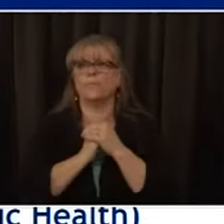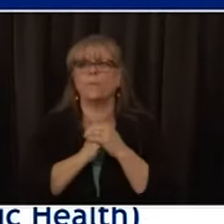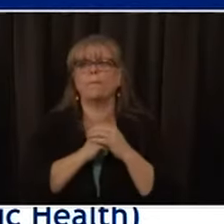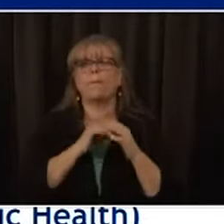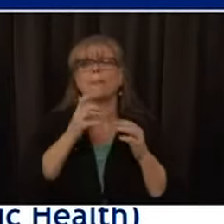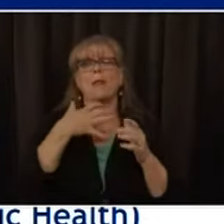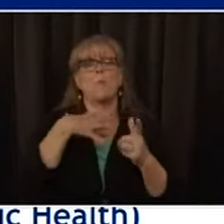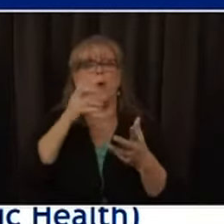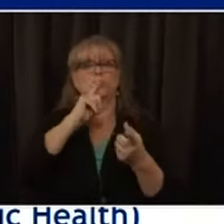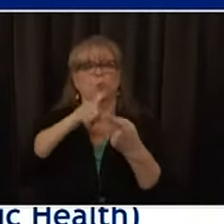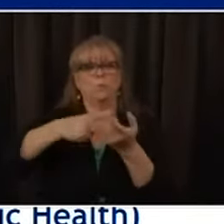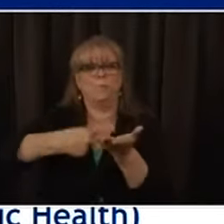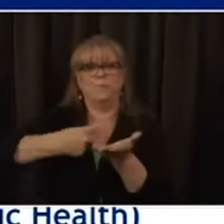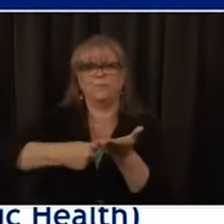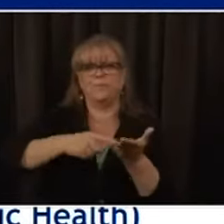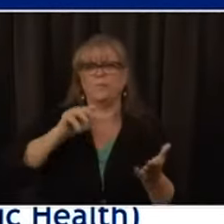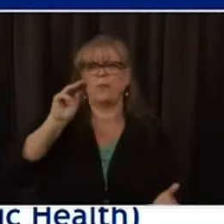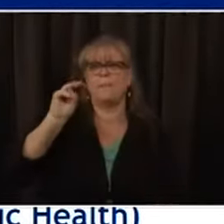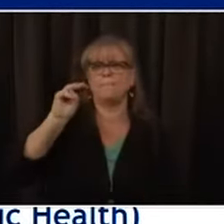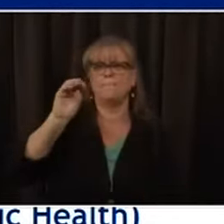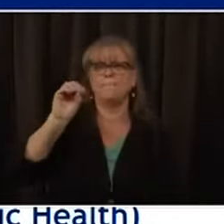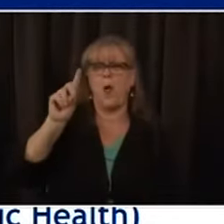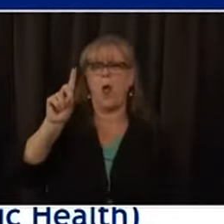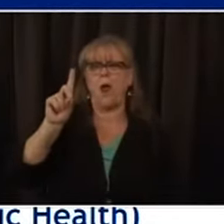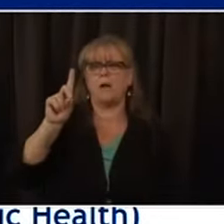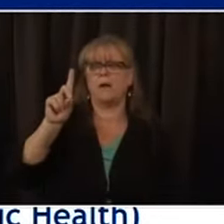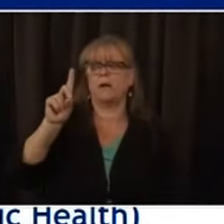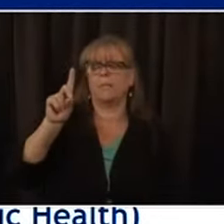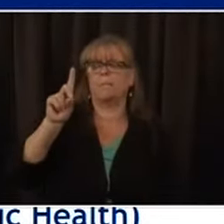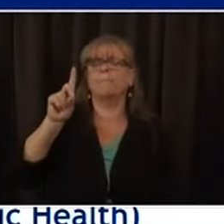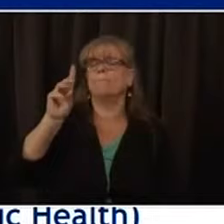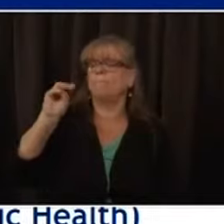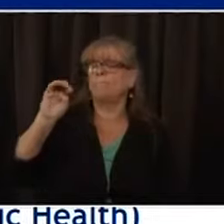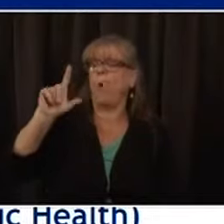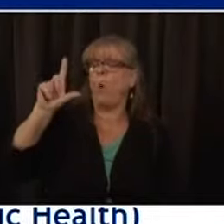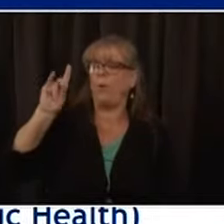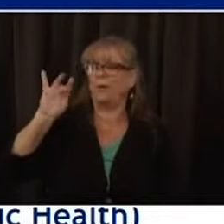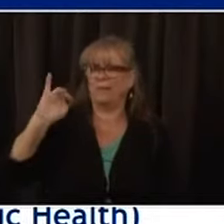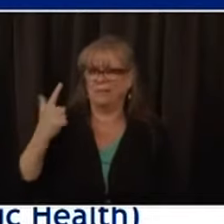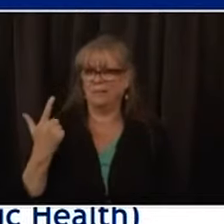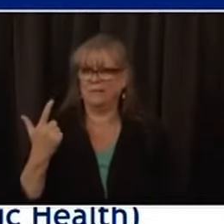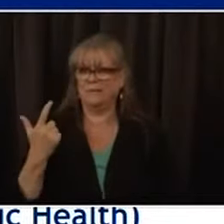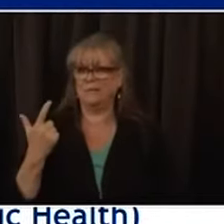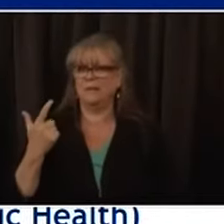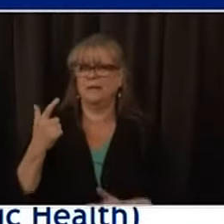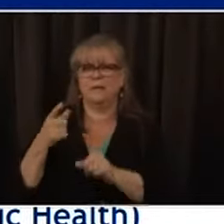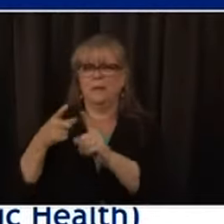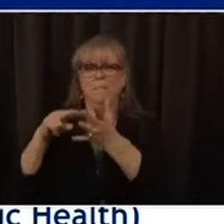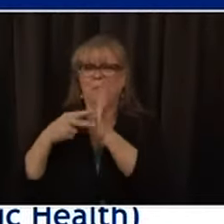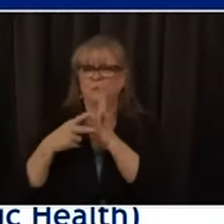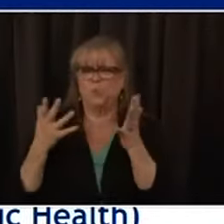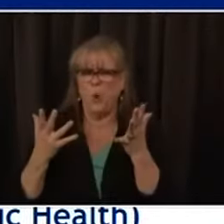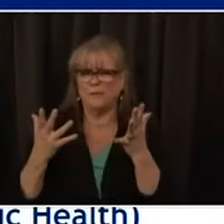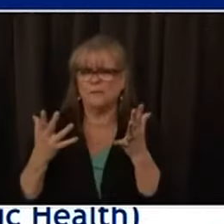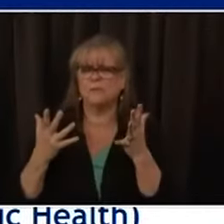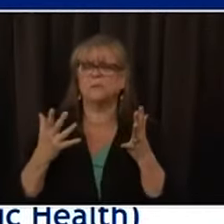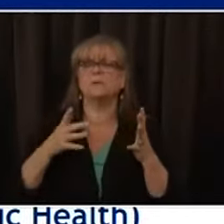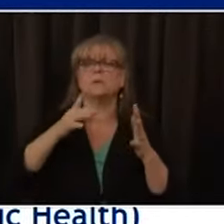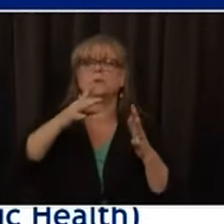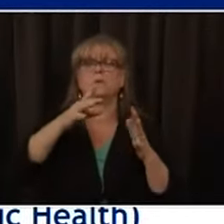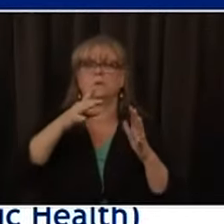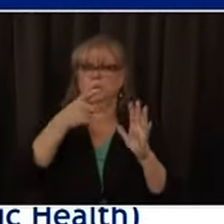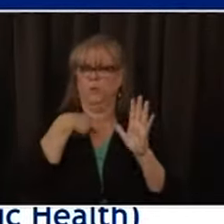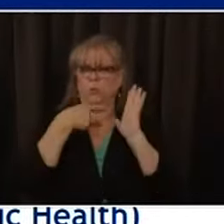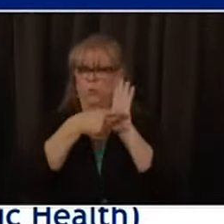Our partners at the Colorado School of Public Health, in their latest model report to be released today, are showing that